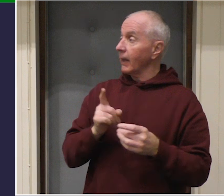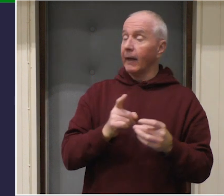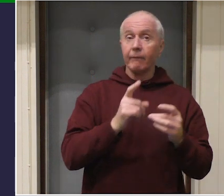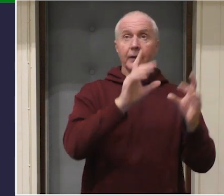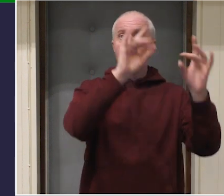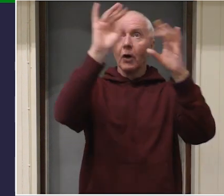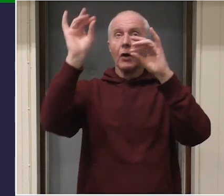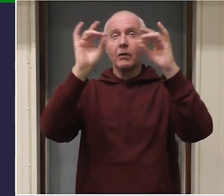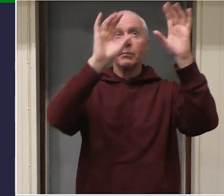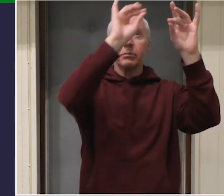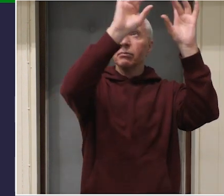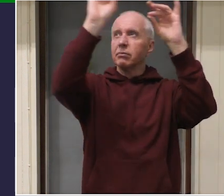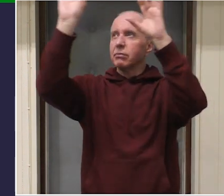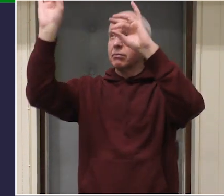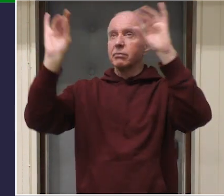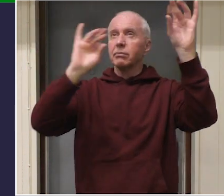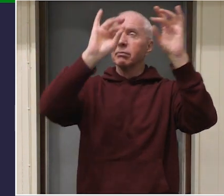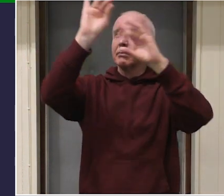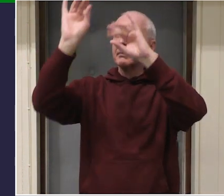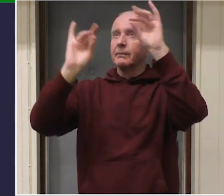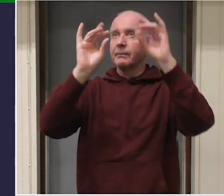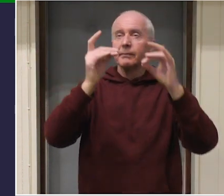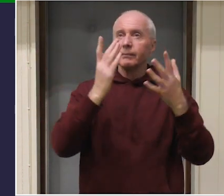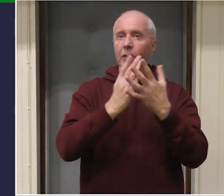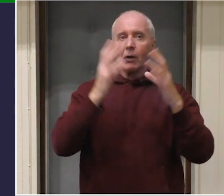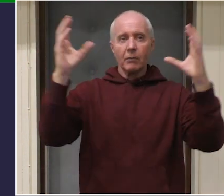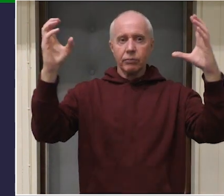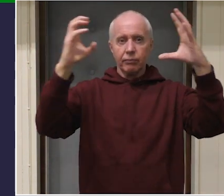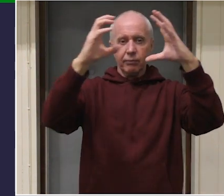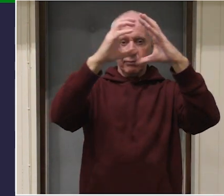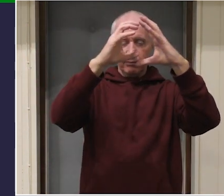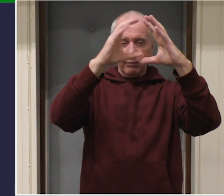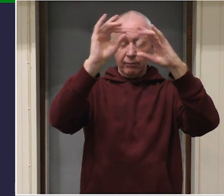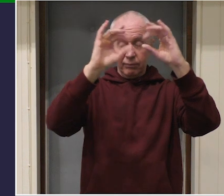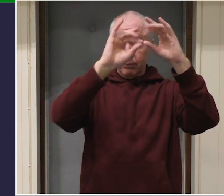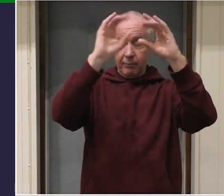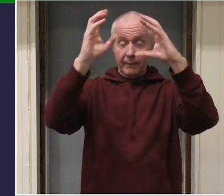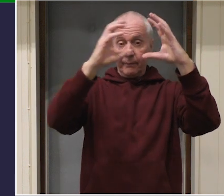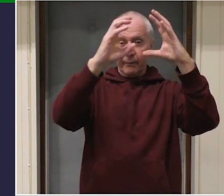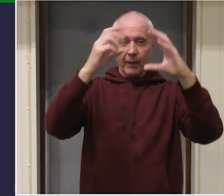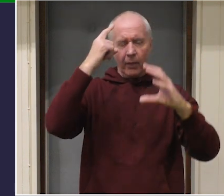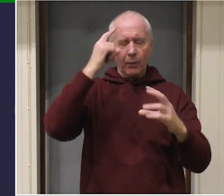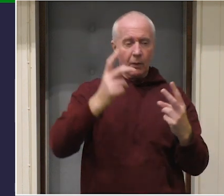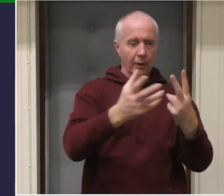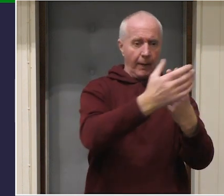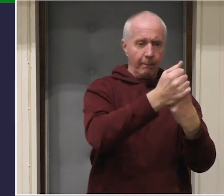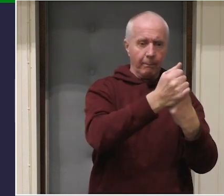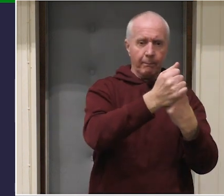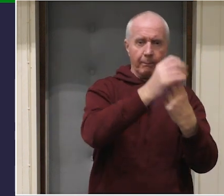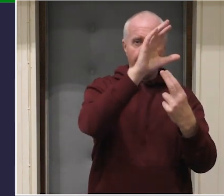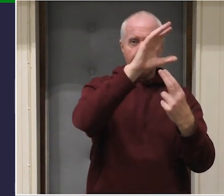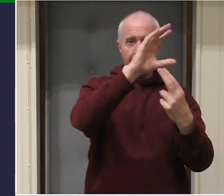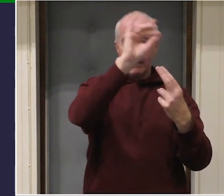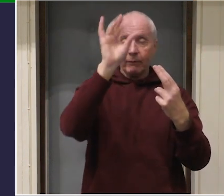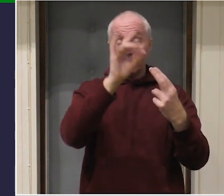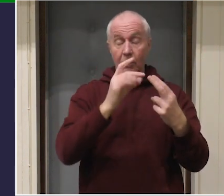placed randomly, they would not have ended up bunched in the way they are. And he thought that both about binary stars, about which you can see quite a few with the naked